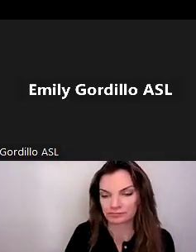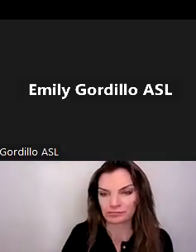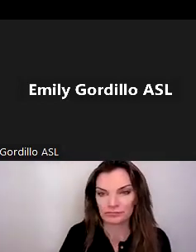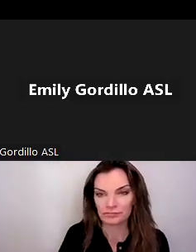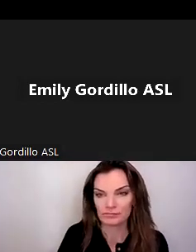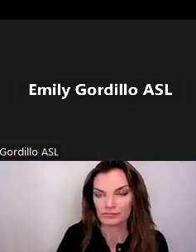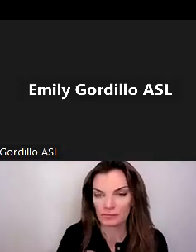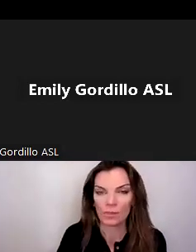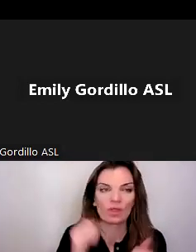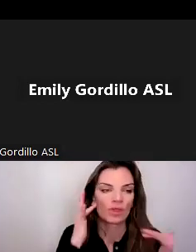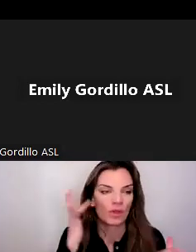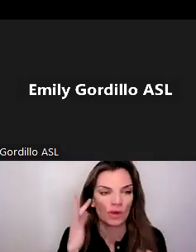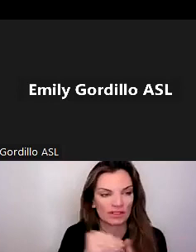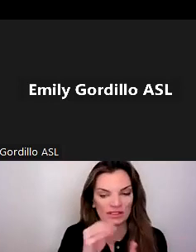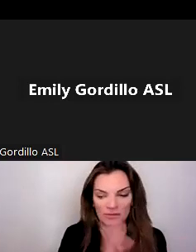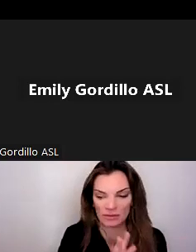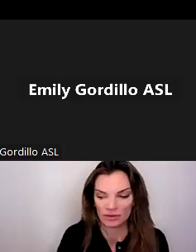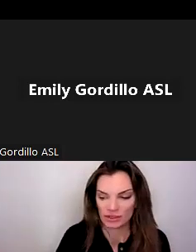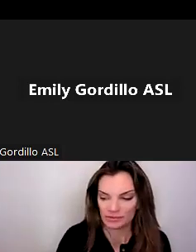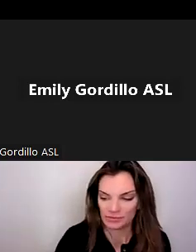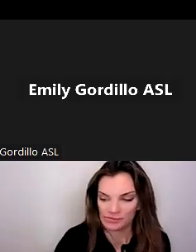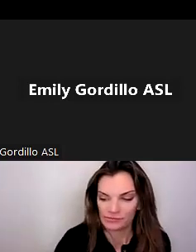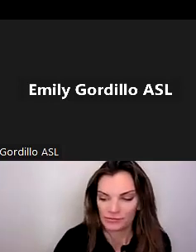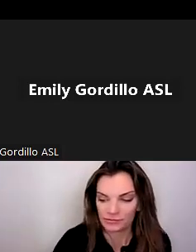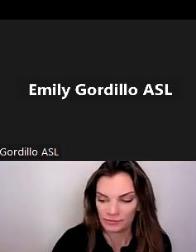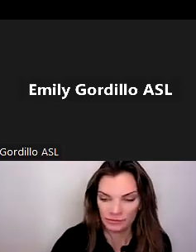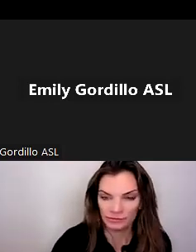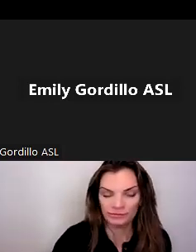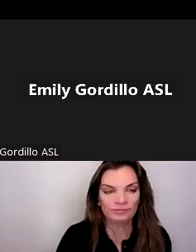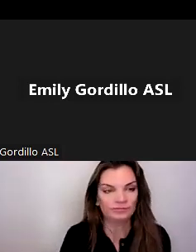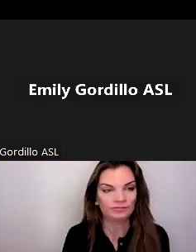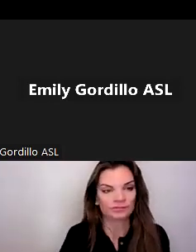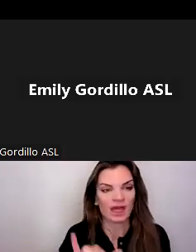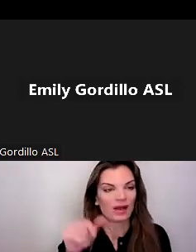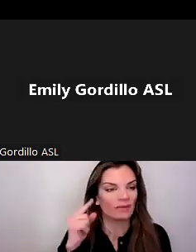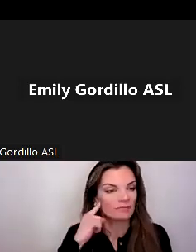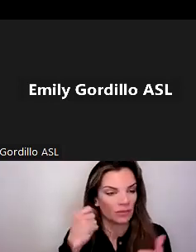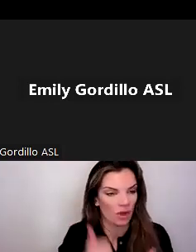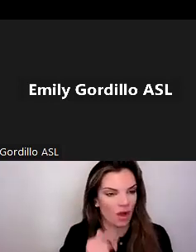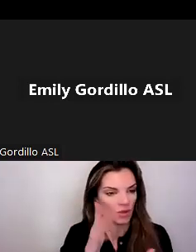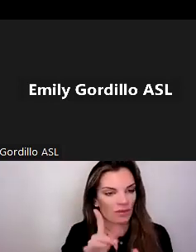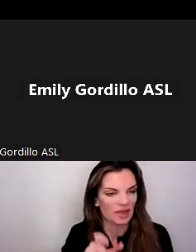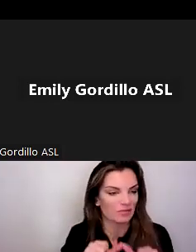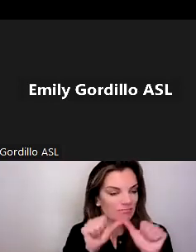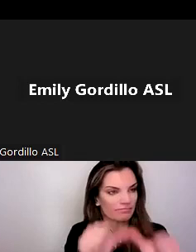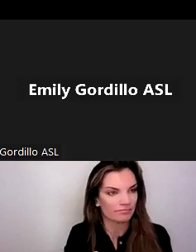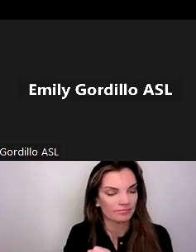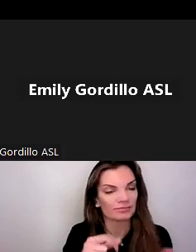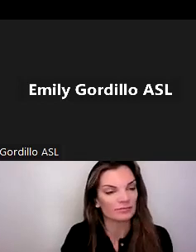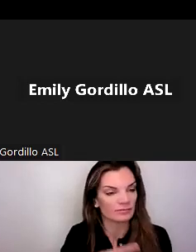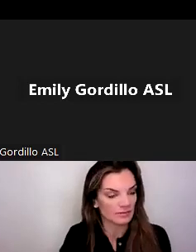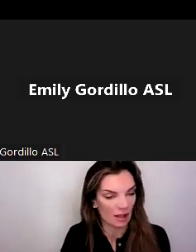to noise exposure. It is a loss that is generally permanent. So sometimes there can be conditions where the loss is not